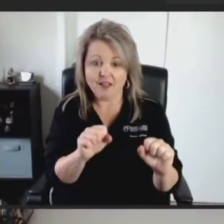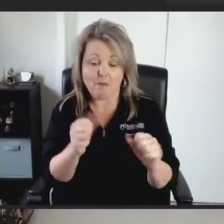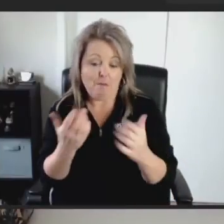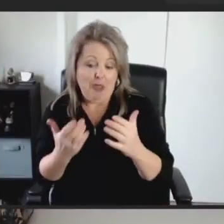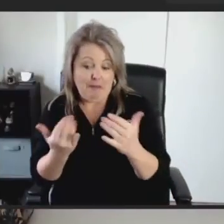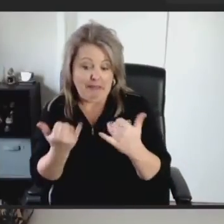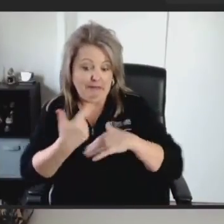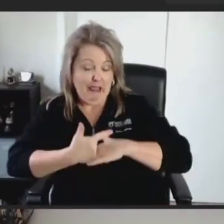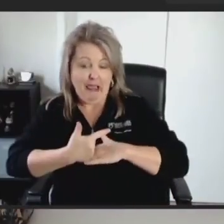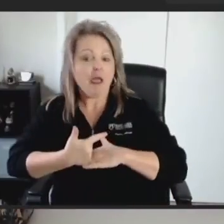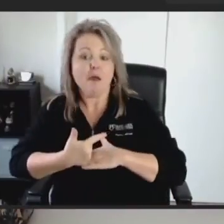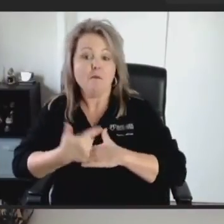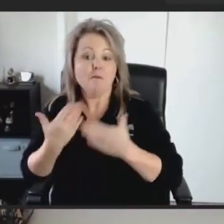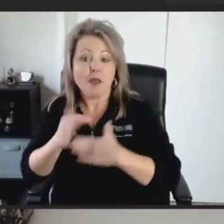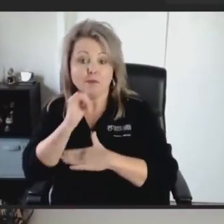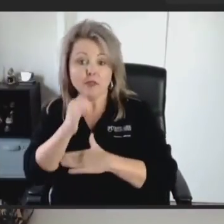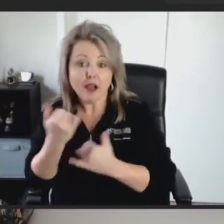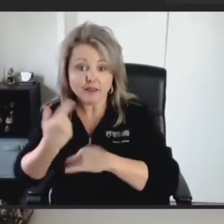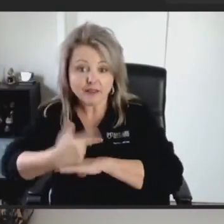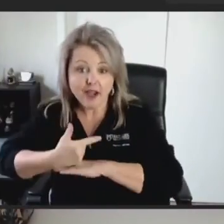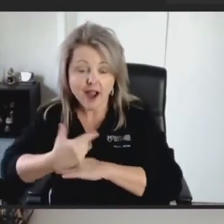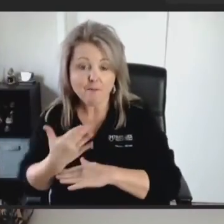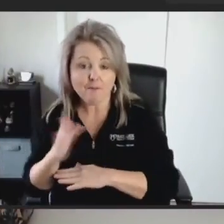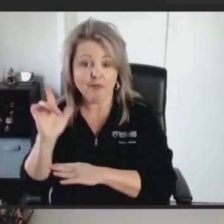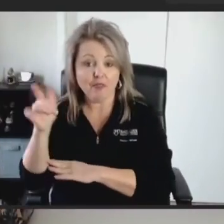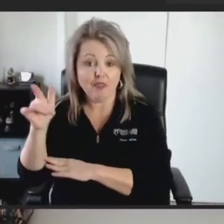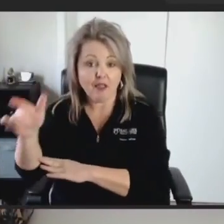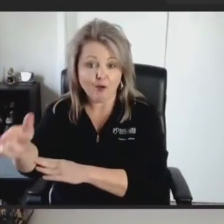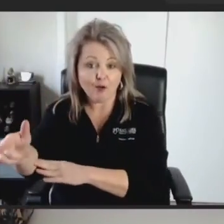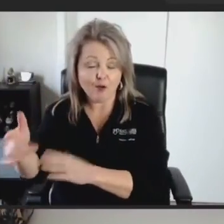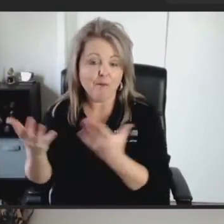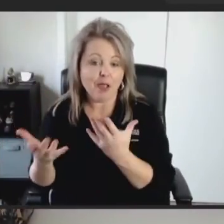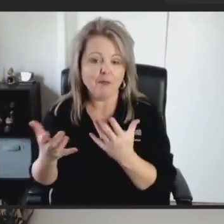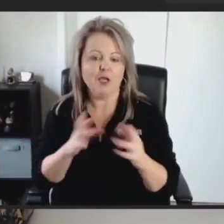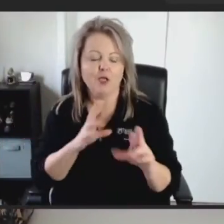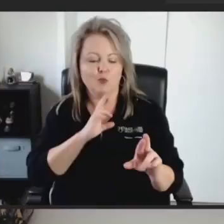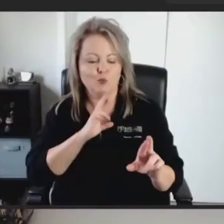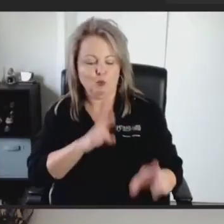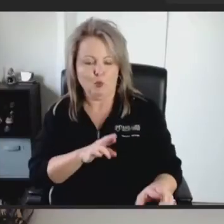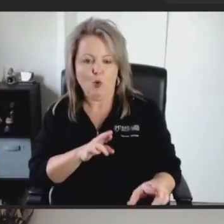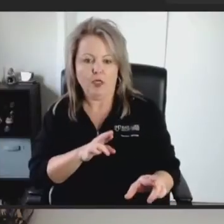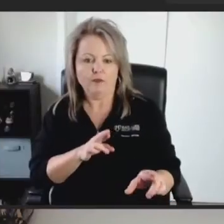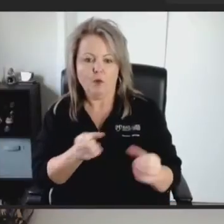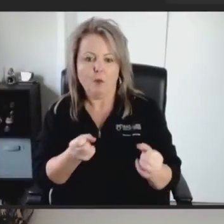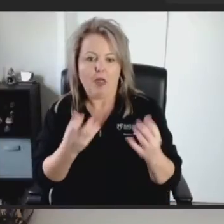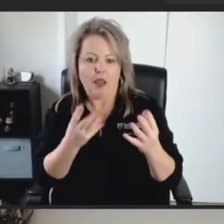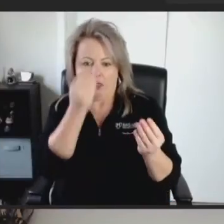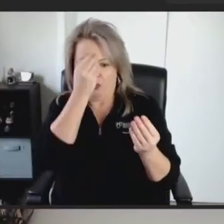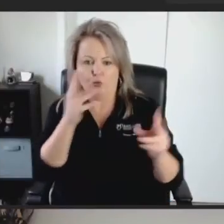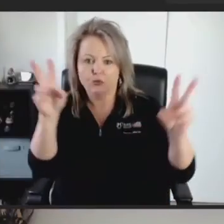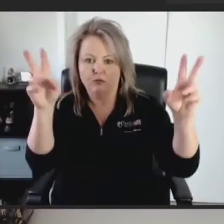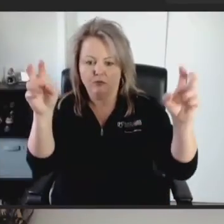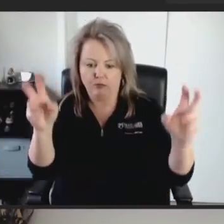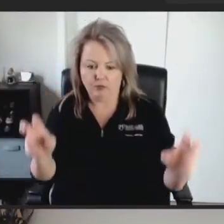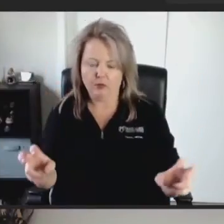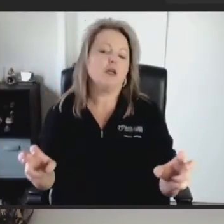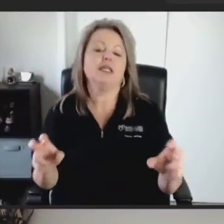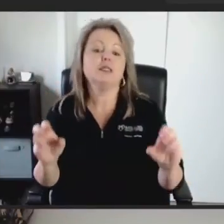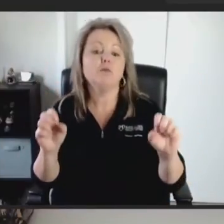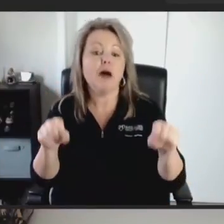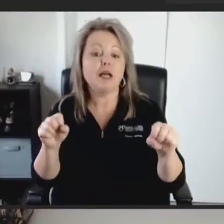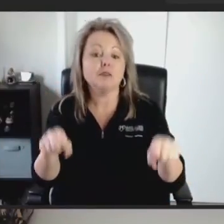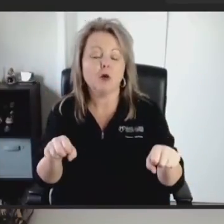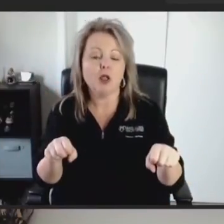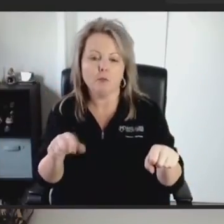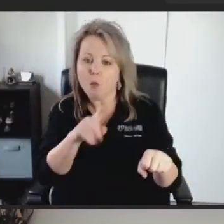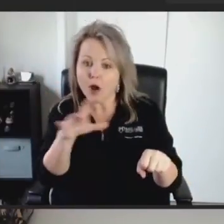it may not come today, as reported in many of the headlines. So it's possible, but not necessarily a definite.